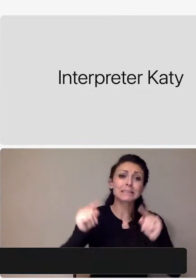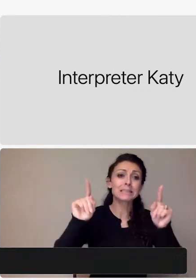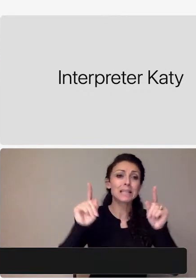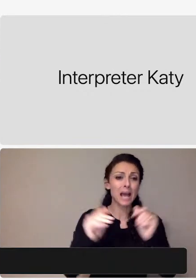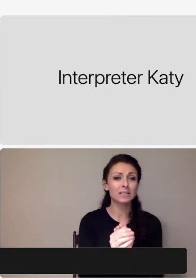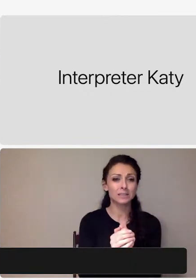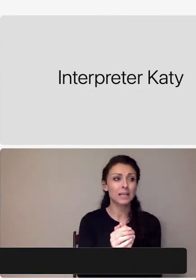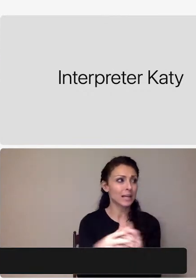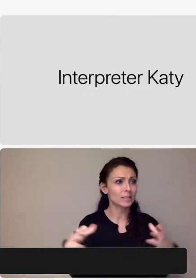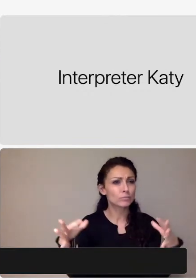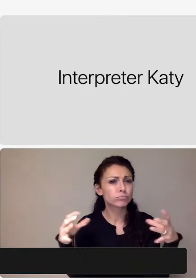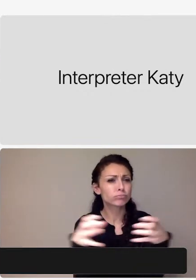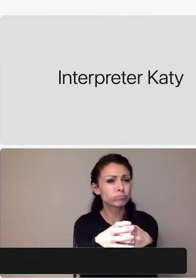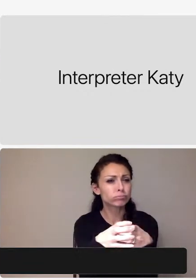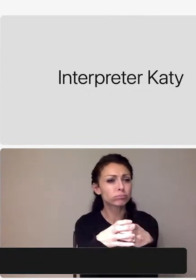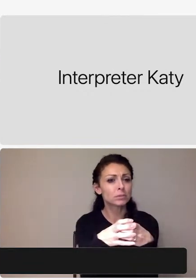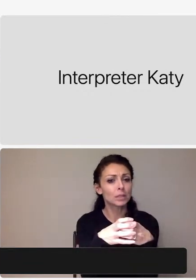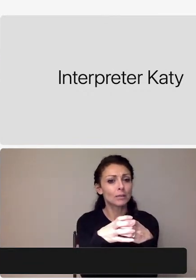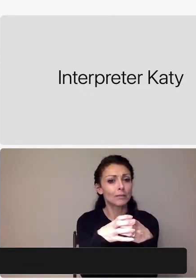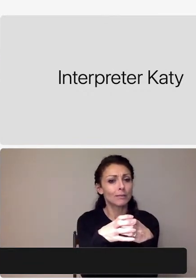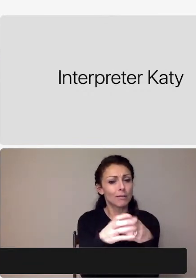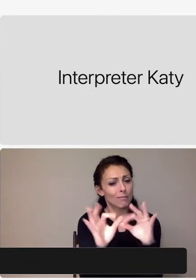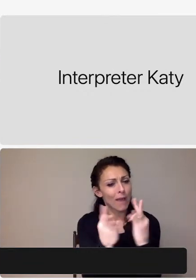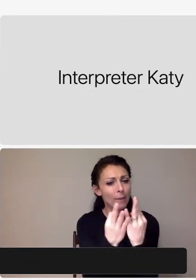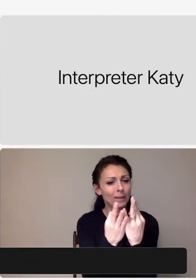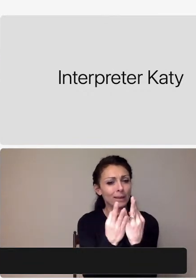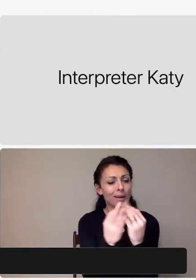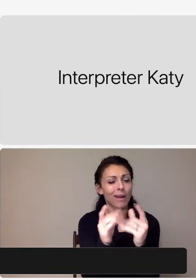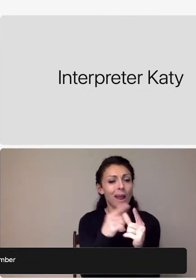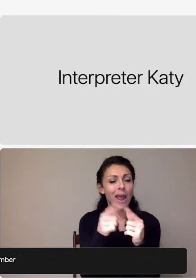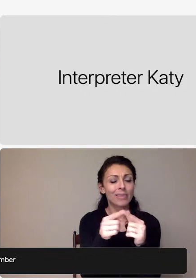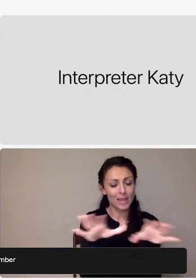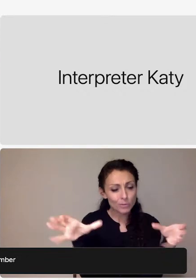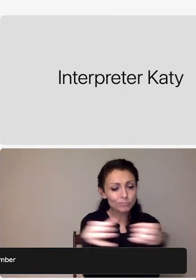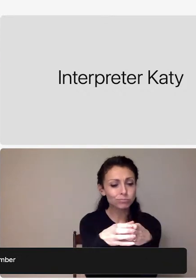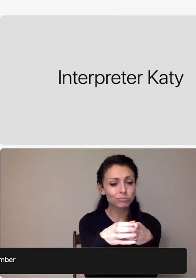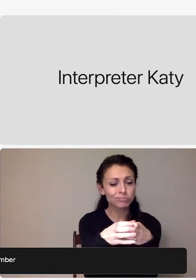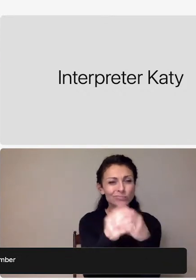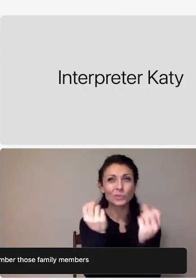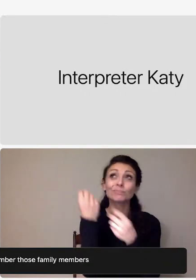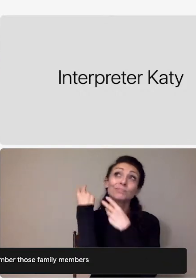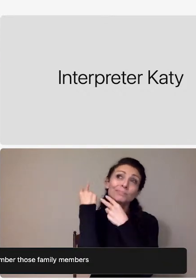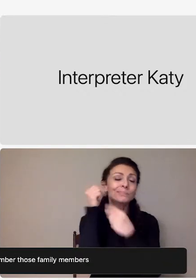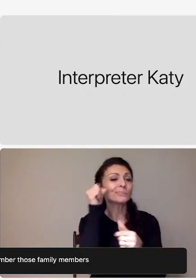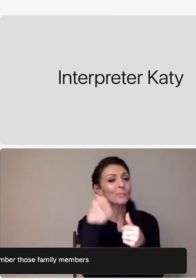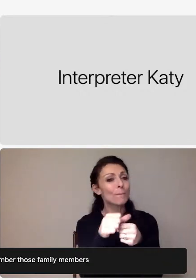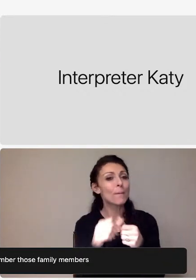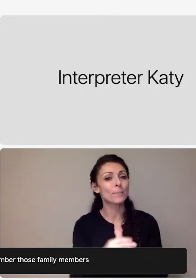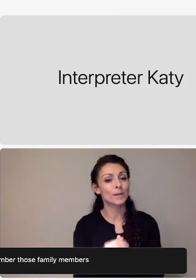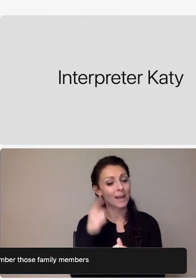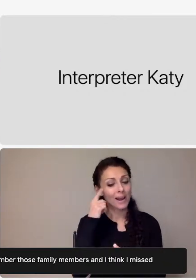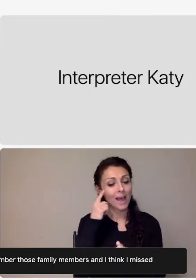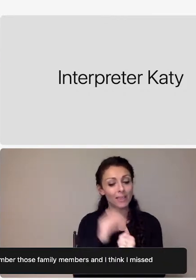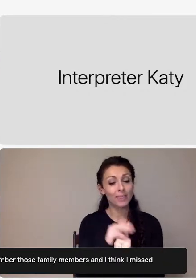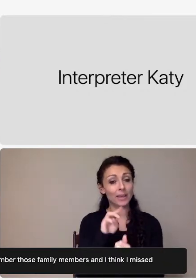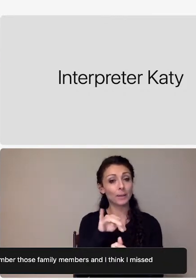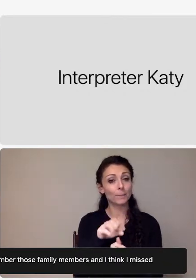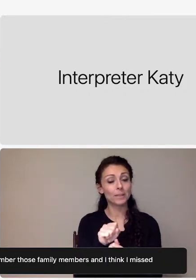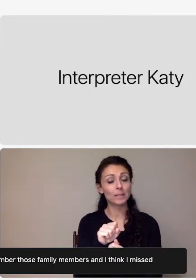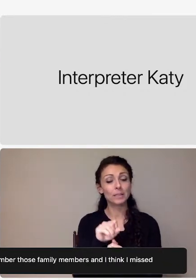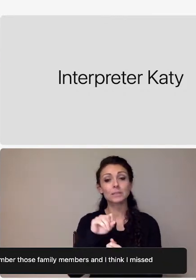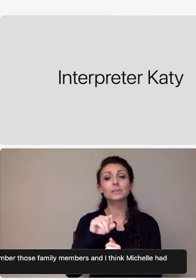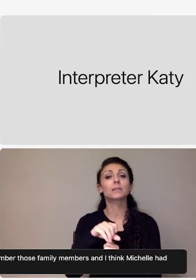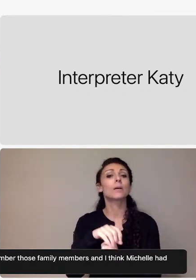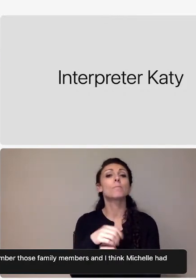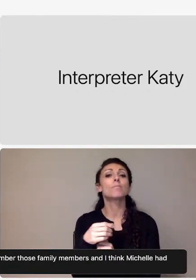when you get together and you and you remember those family members and i think miss harold mentioned that remembering our